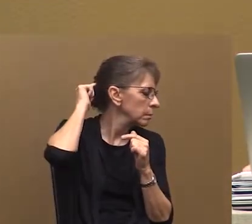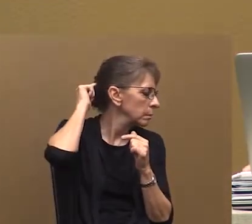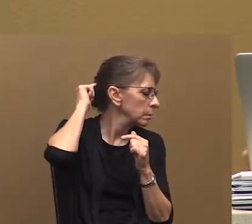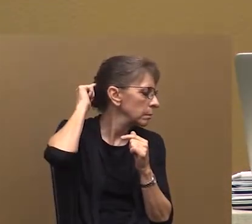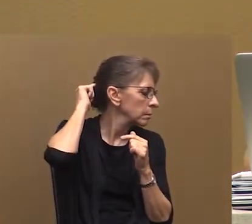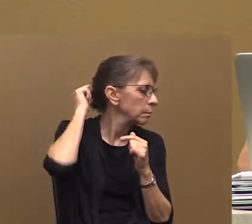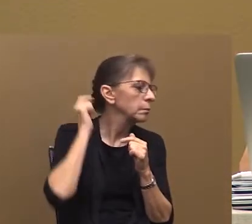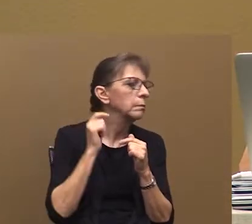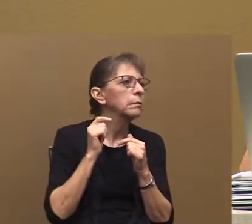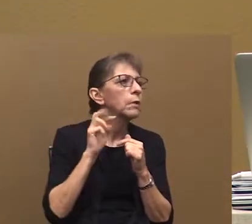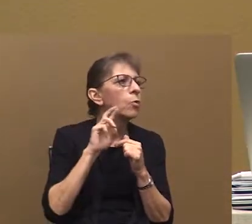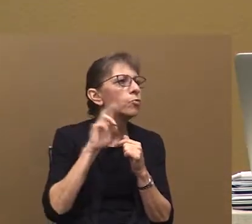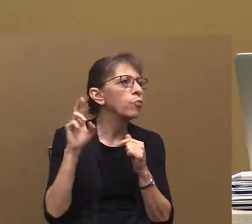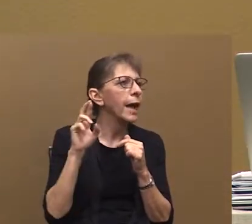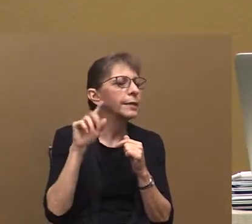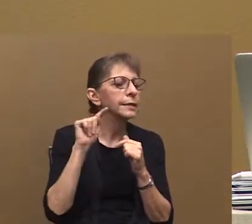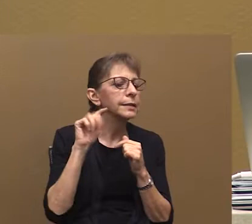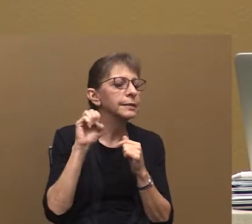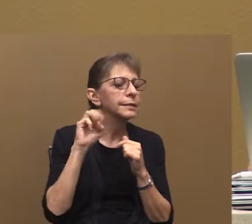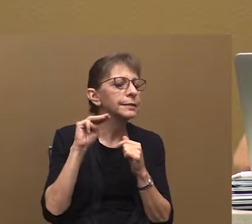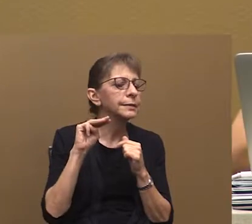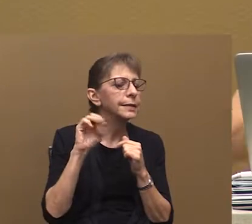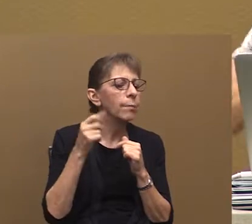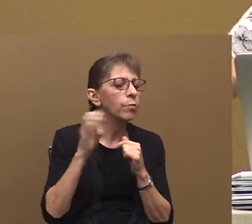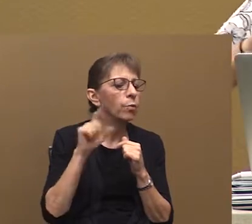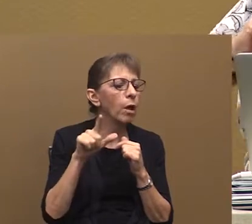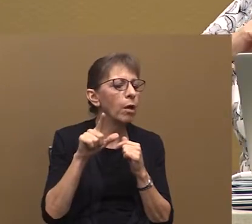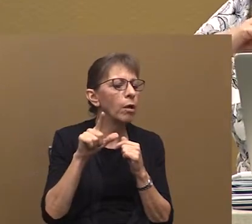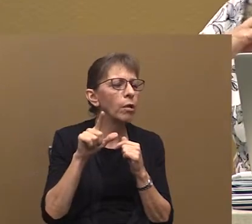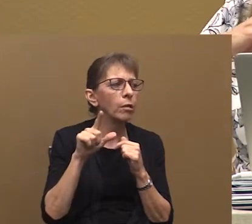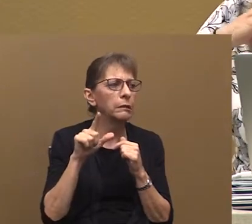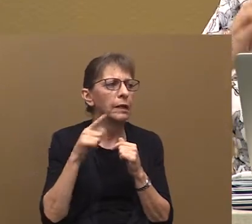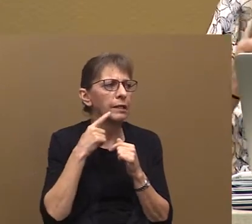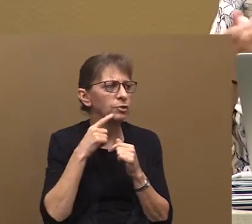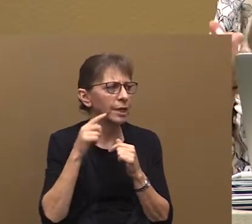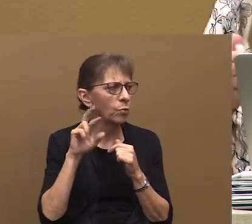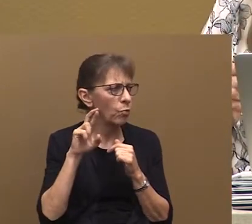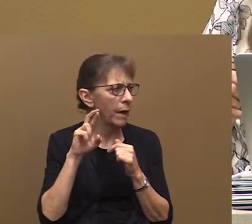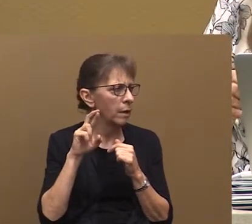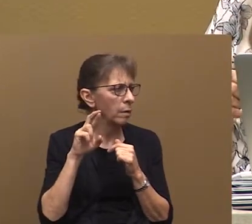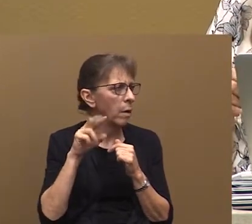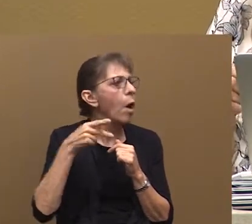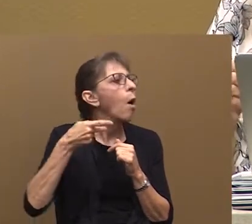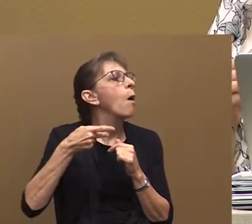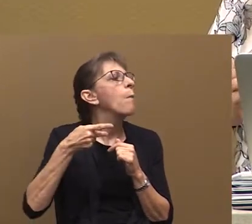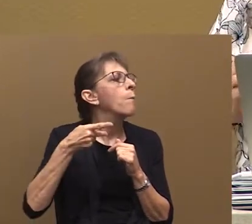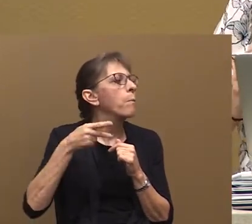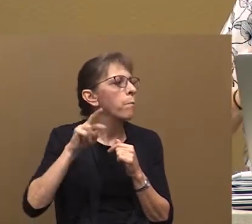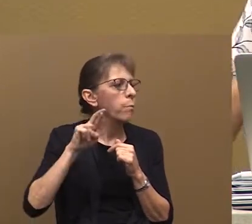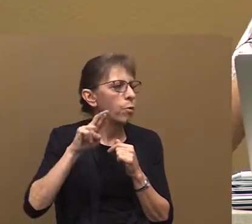the right temporal parietal junction, if you're looking for it.